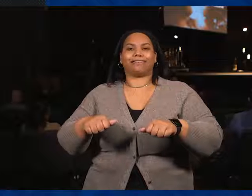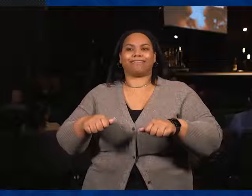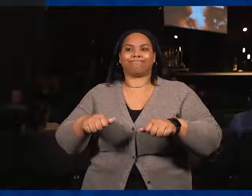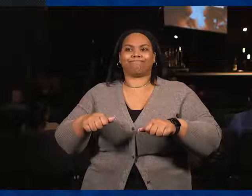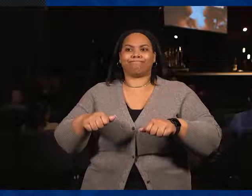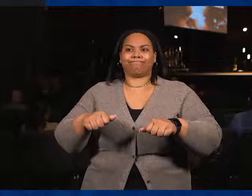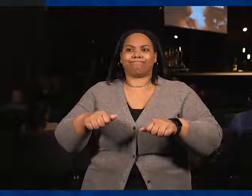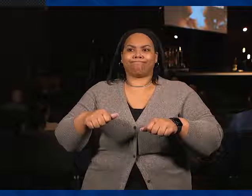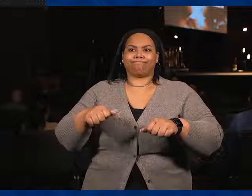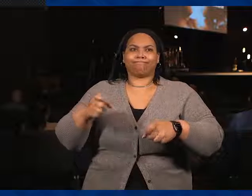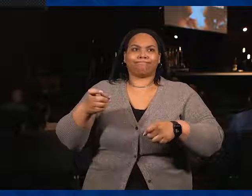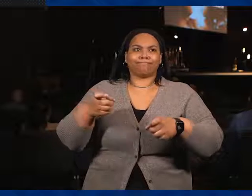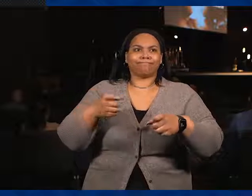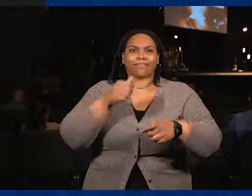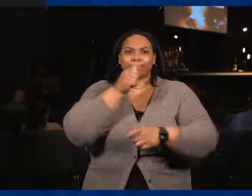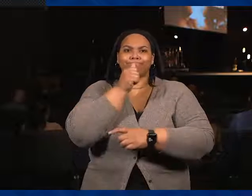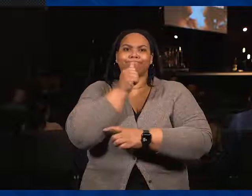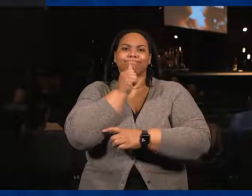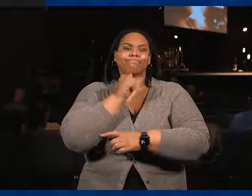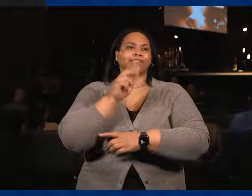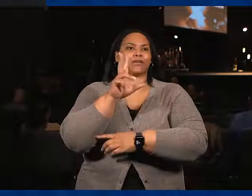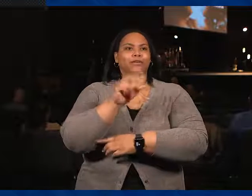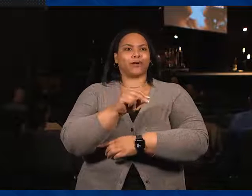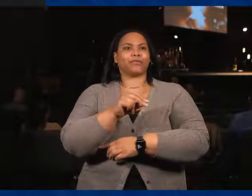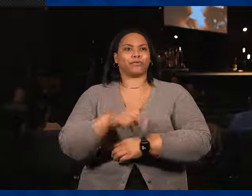Boy, I just lit up in your driveway.